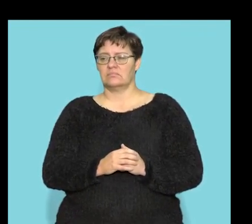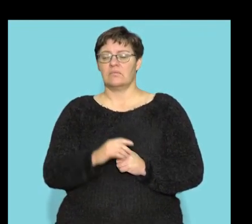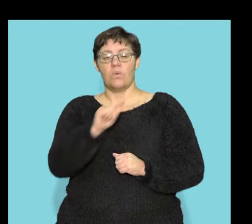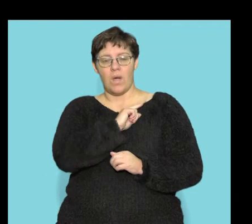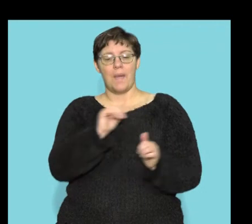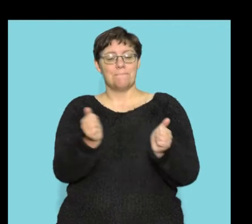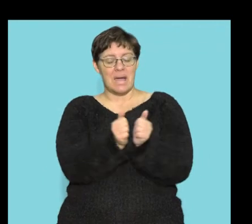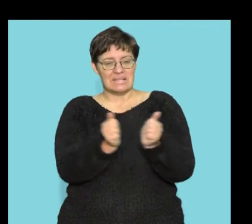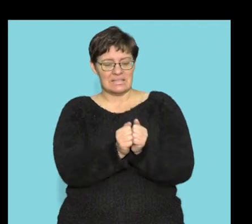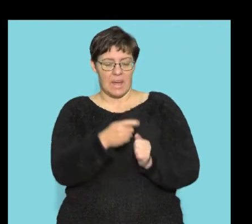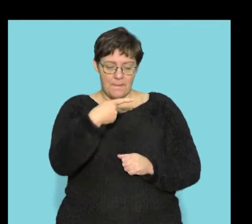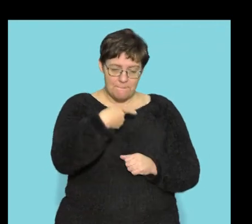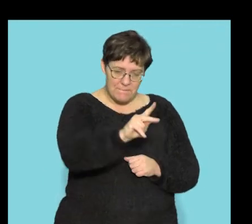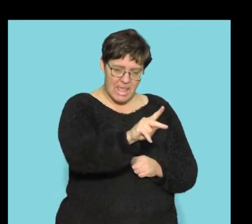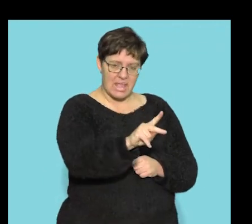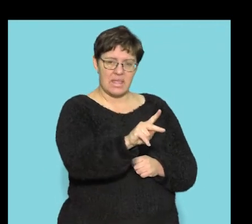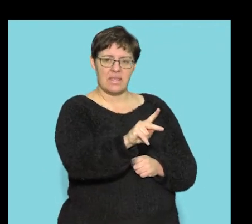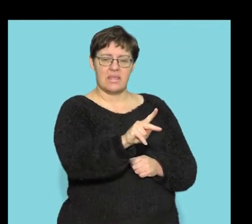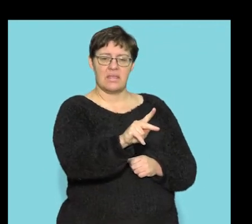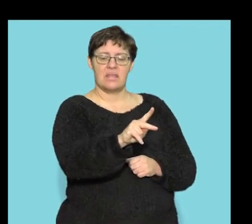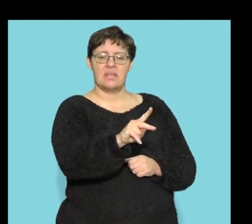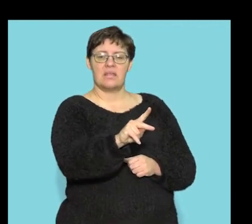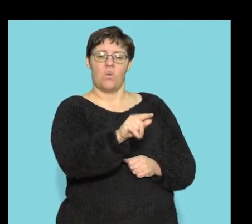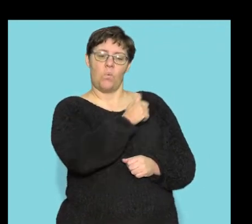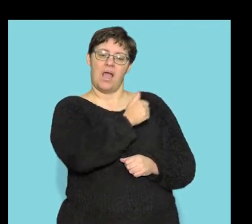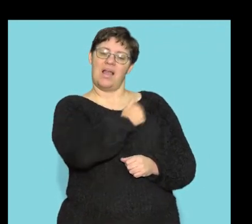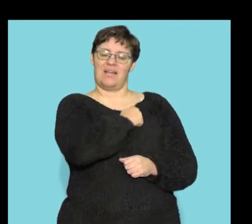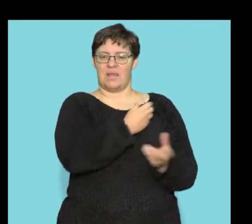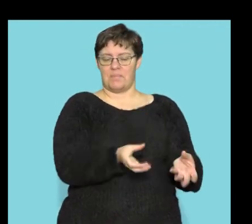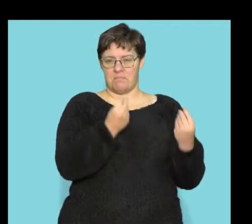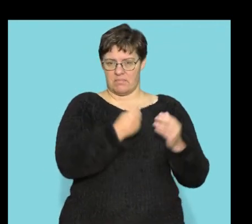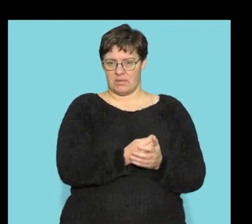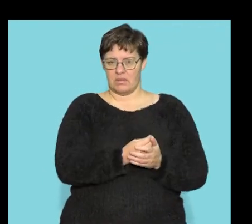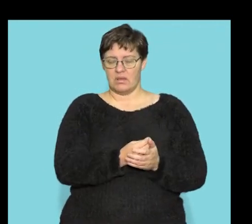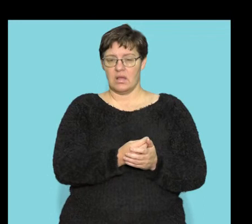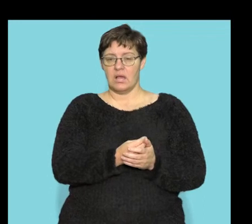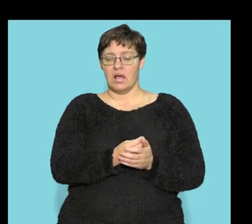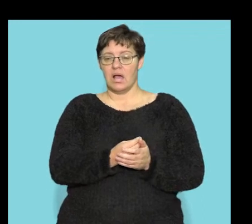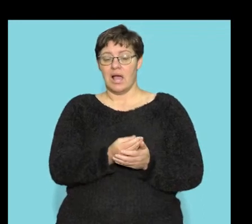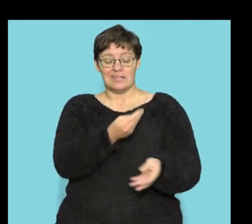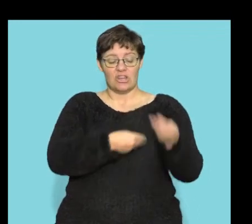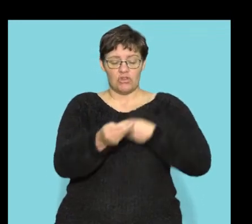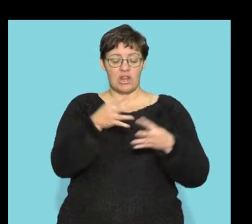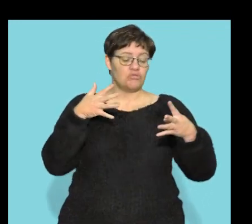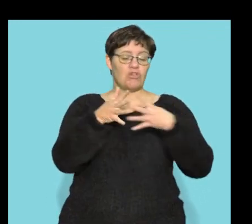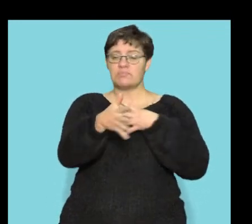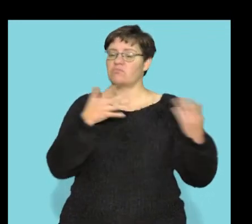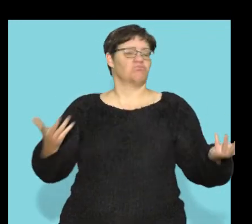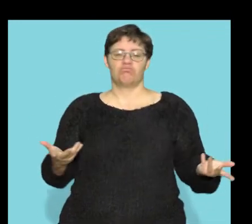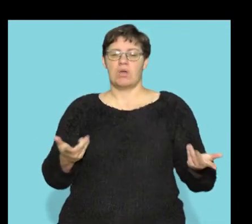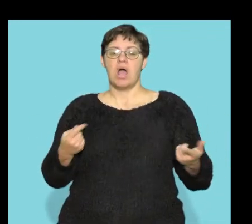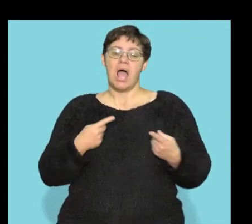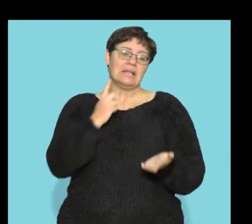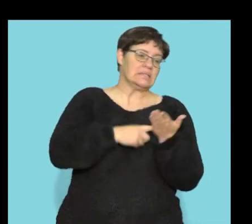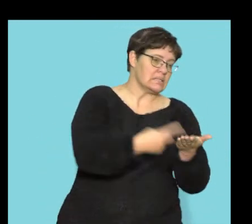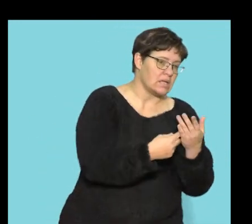be paying tax on this perk. The transaction was not transparent. No discussion or disclosure on